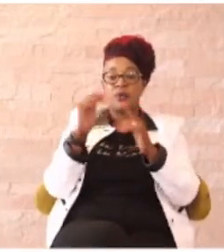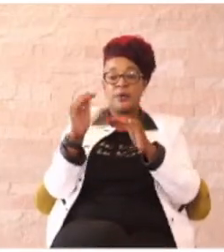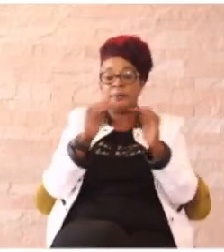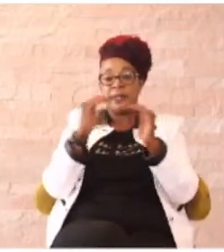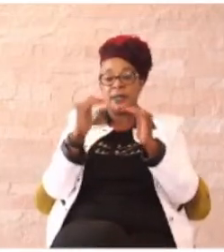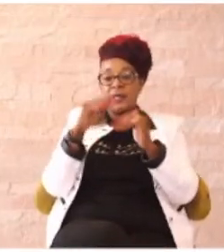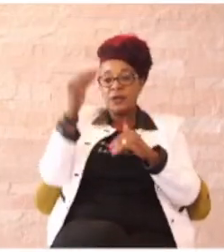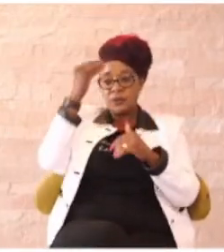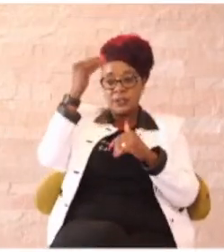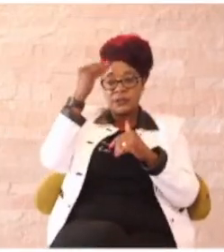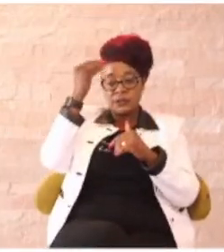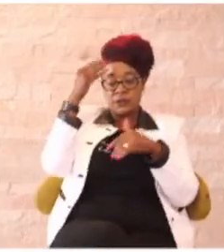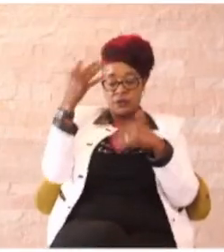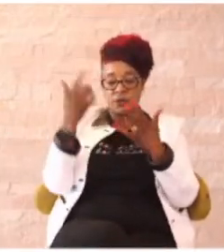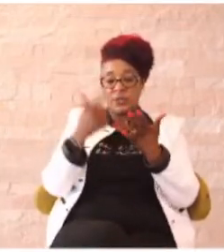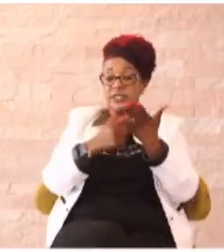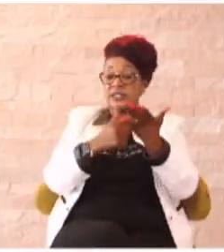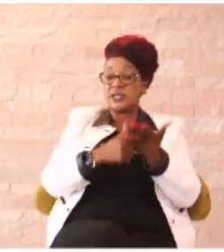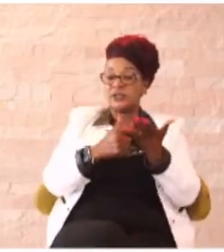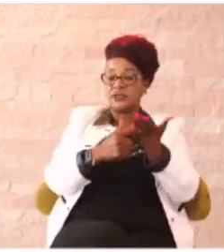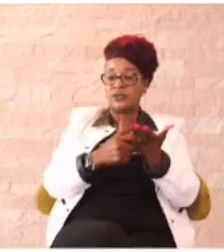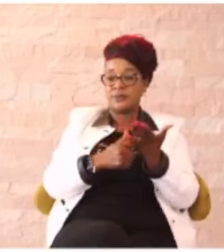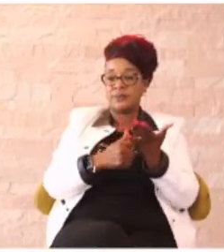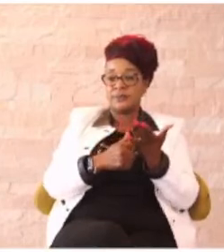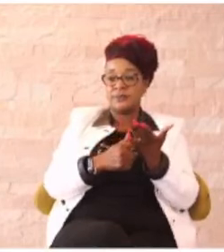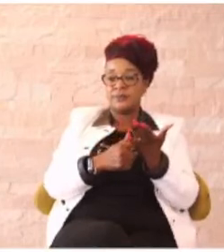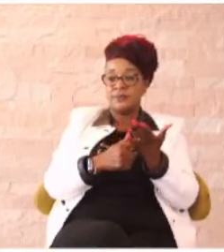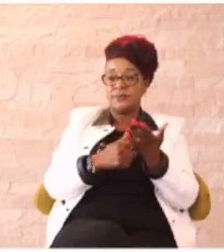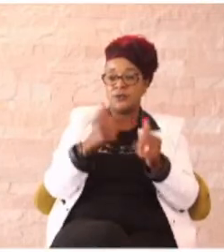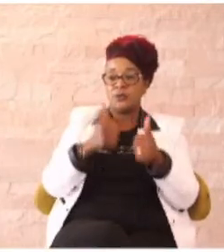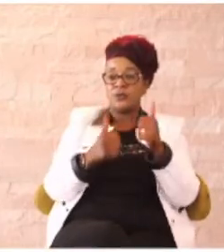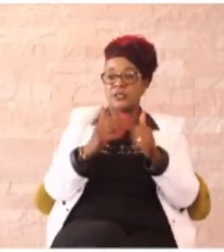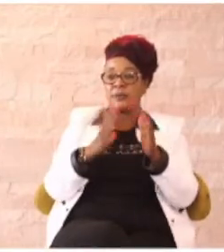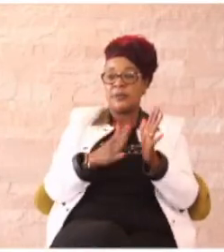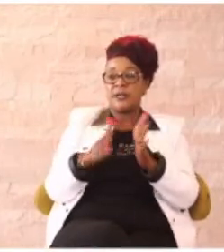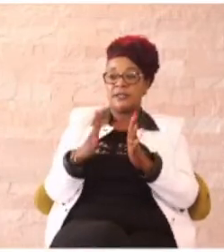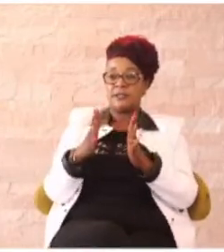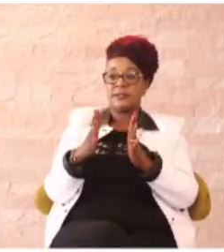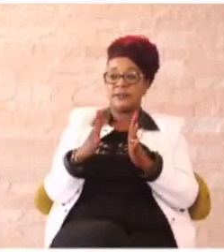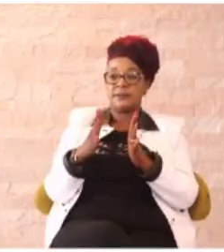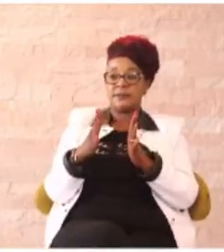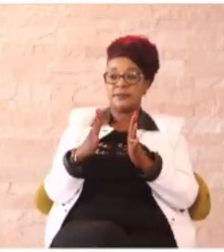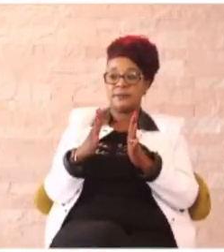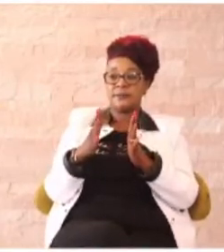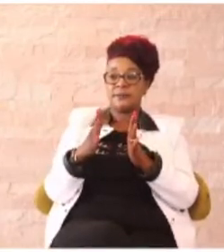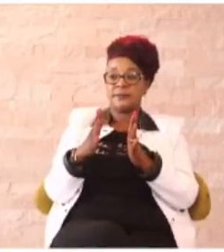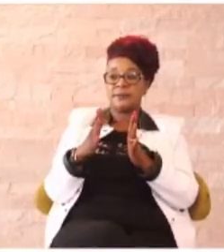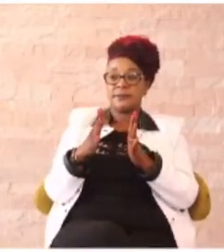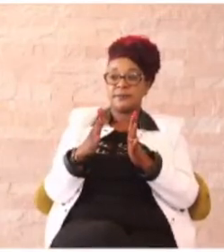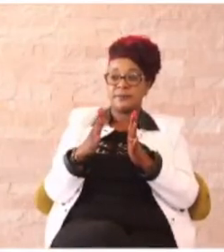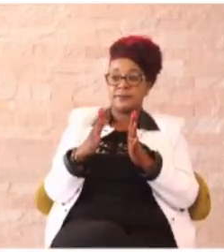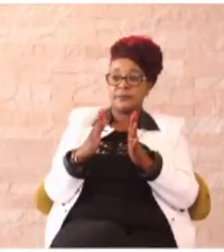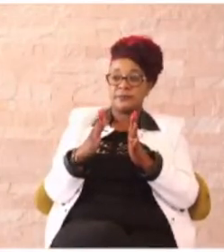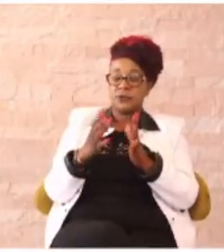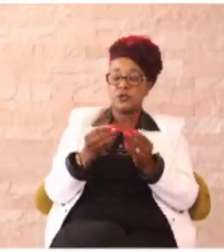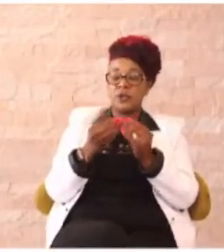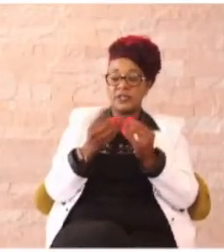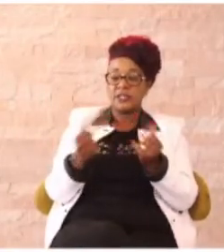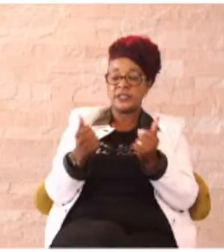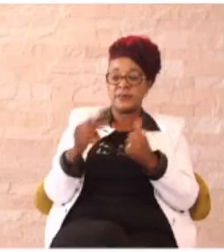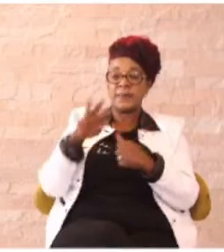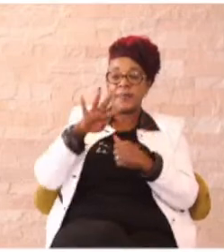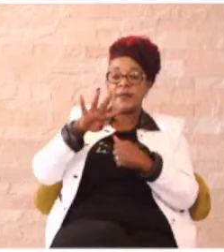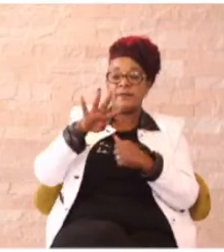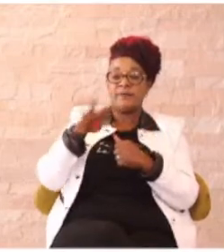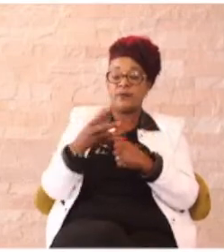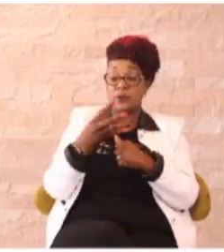education or discussion, which is planned for to address 4,000